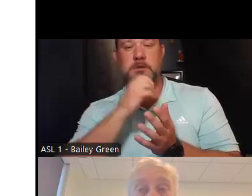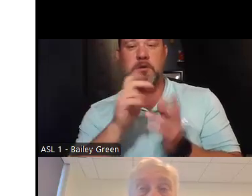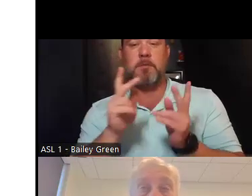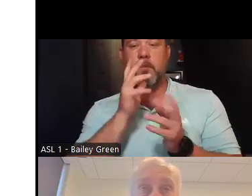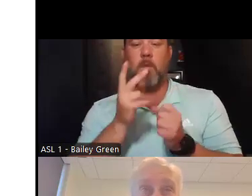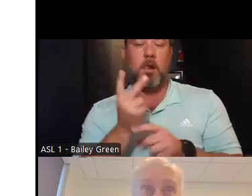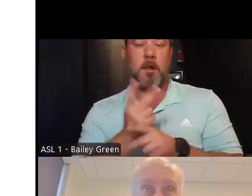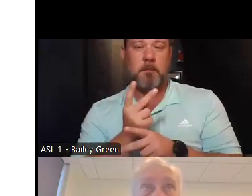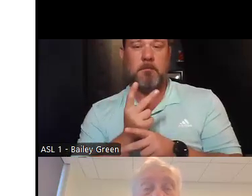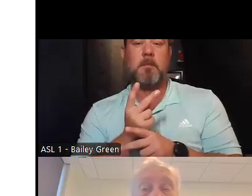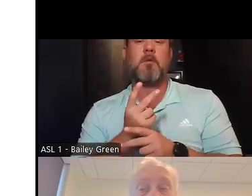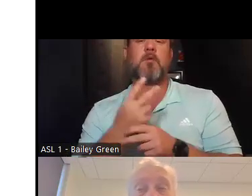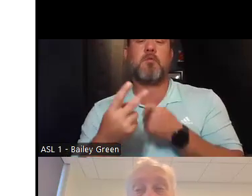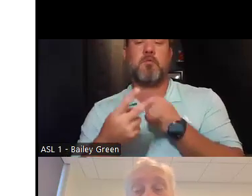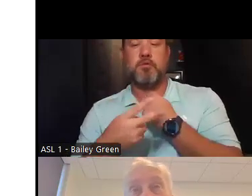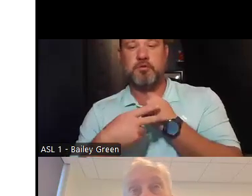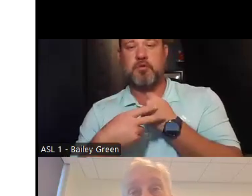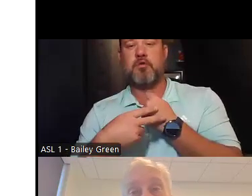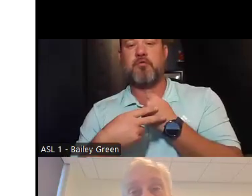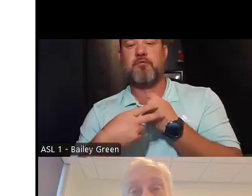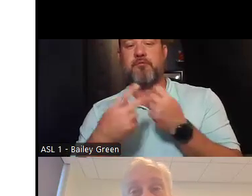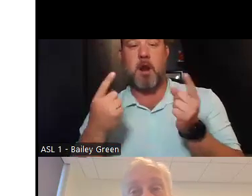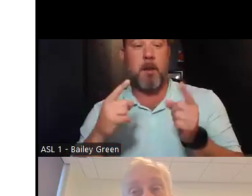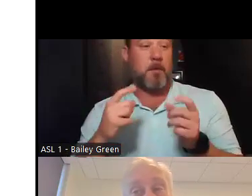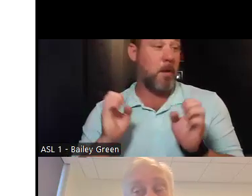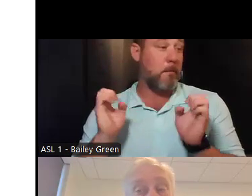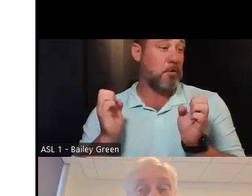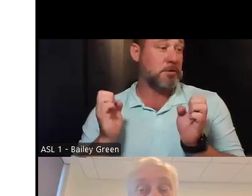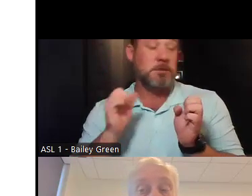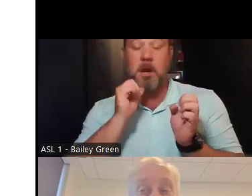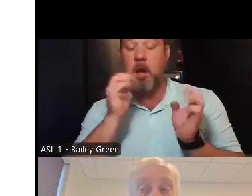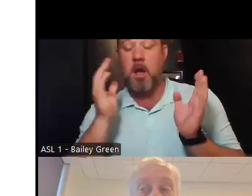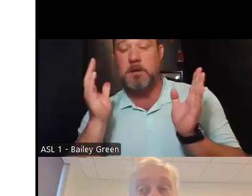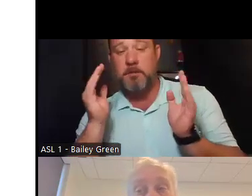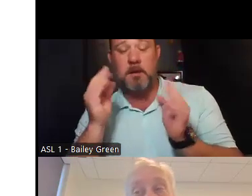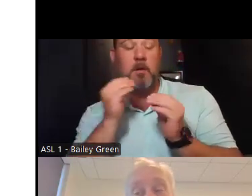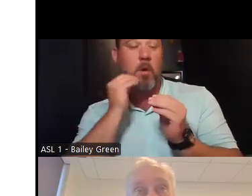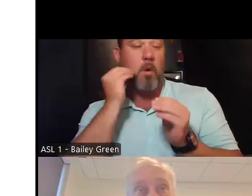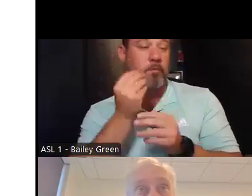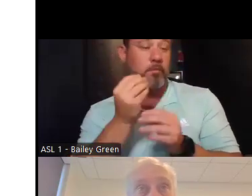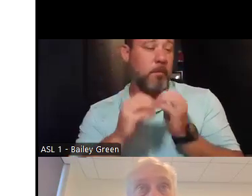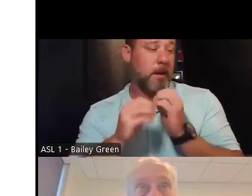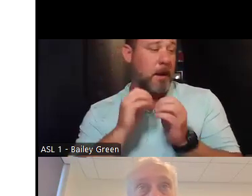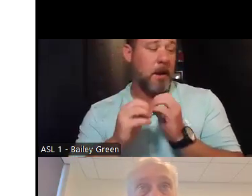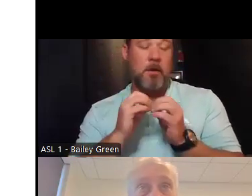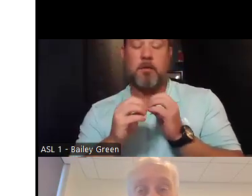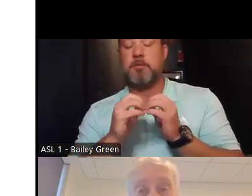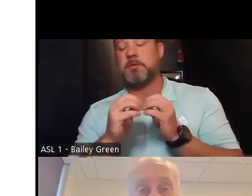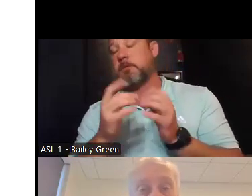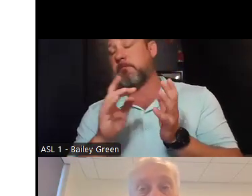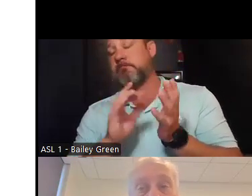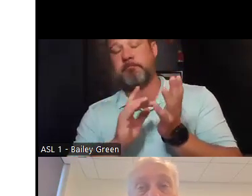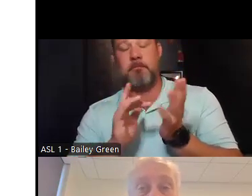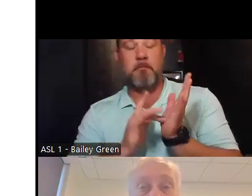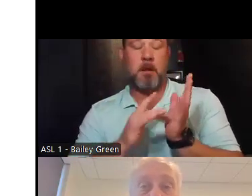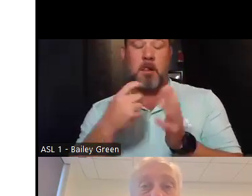keep in reserve in the event of an emergency, such as unexpected home repairs, unexpected medical expenses,